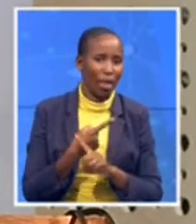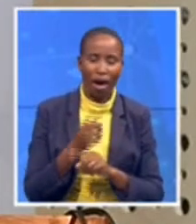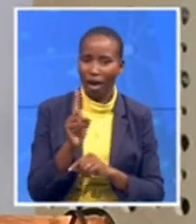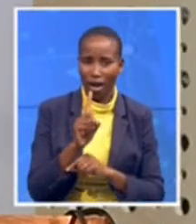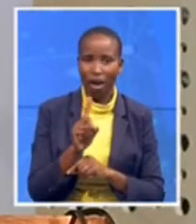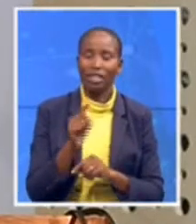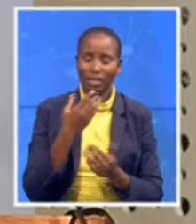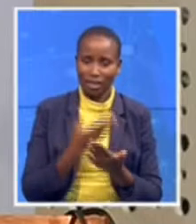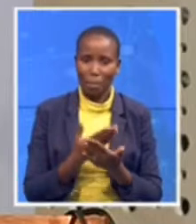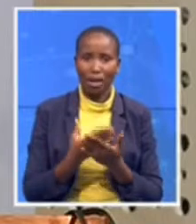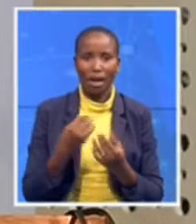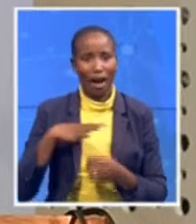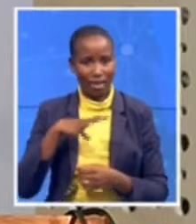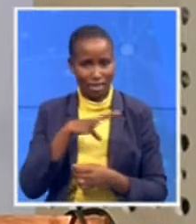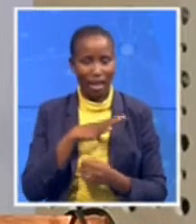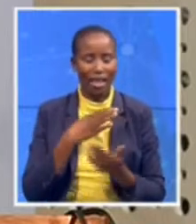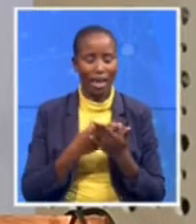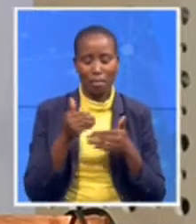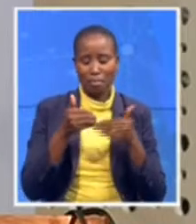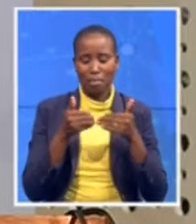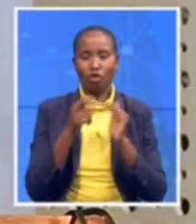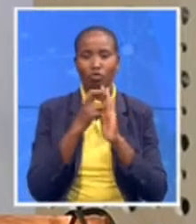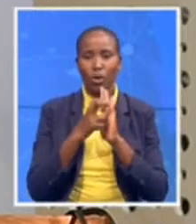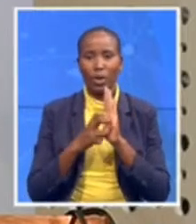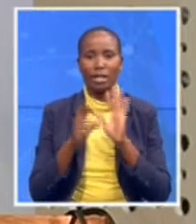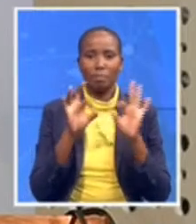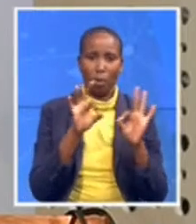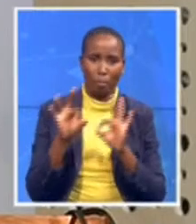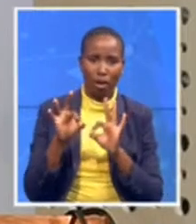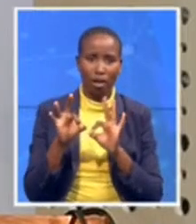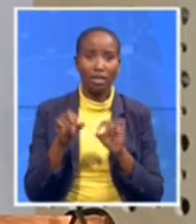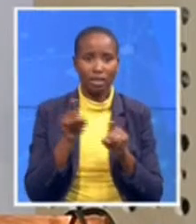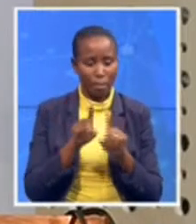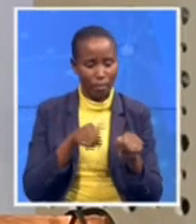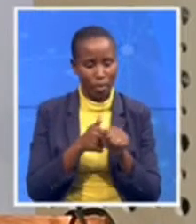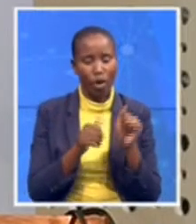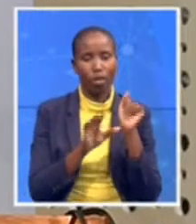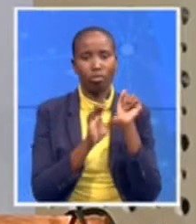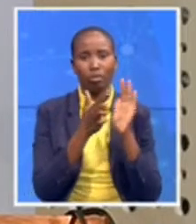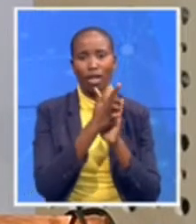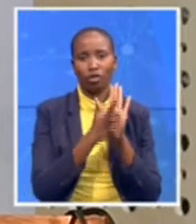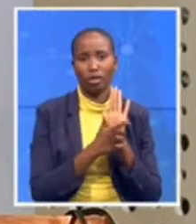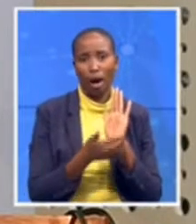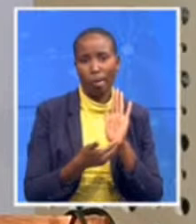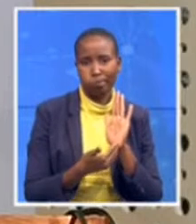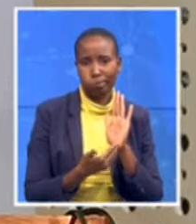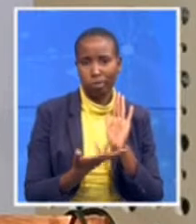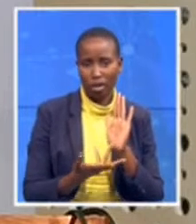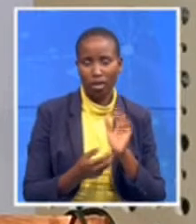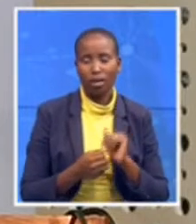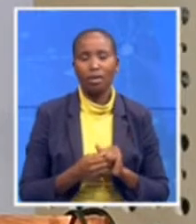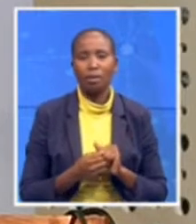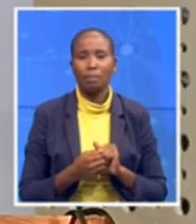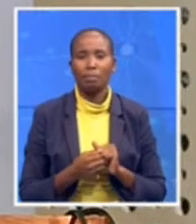appropriately as is prescribed in the legislation. The issue relating to what happens to those members of the press